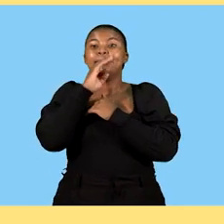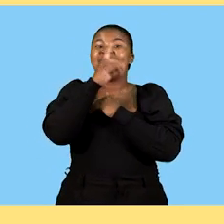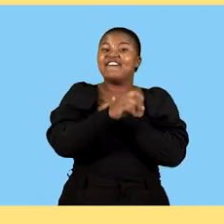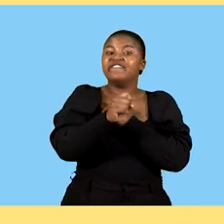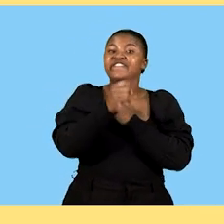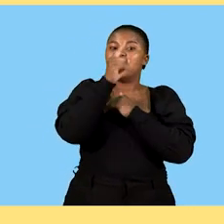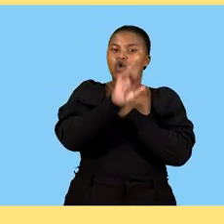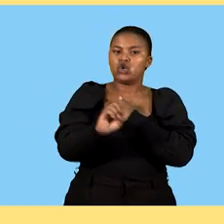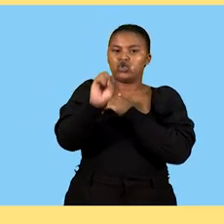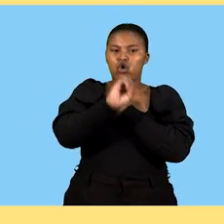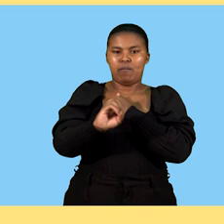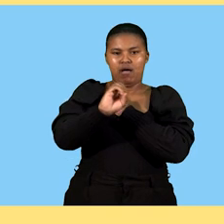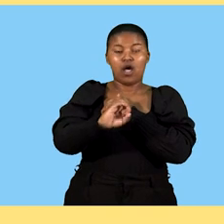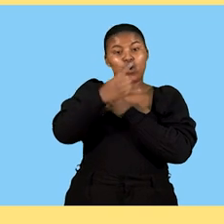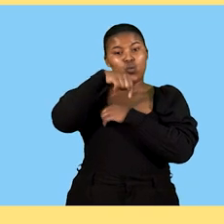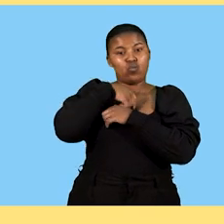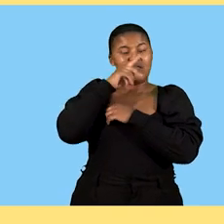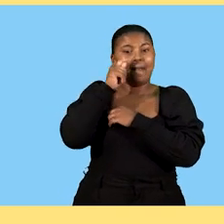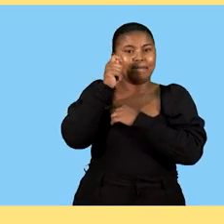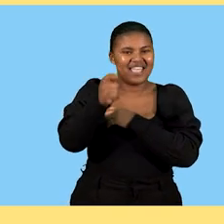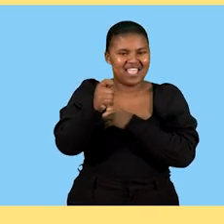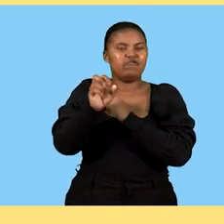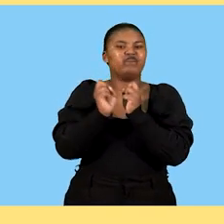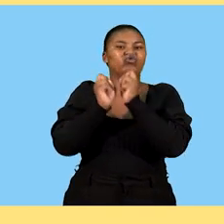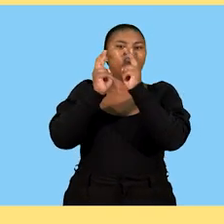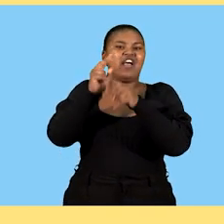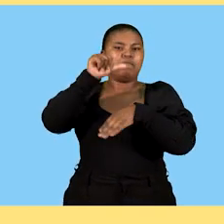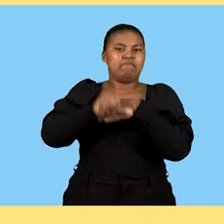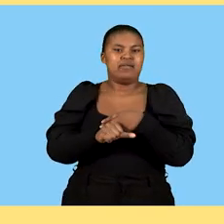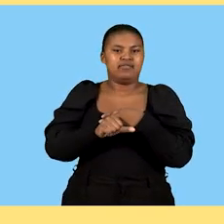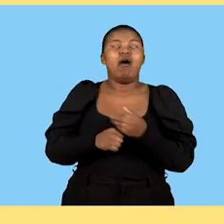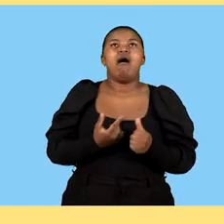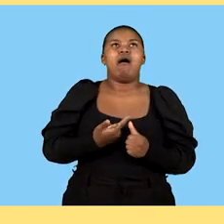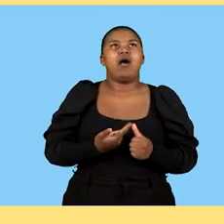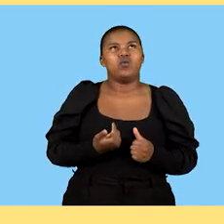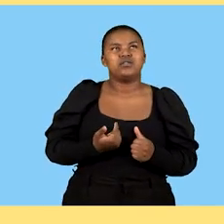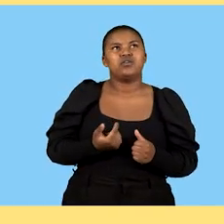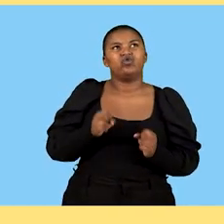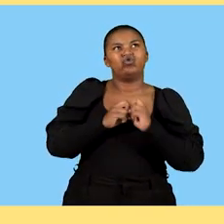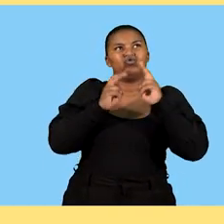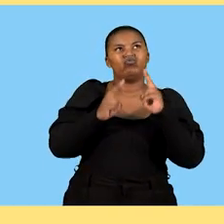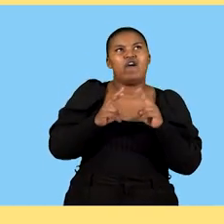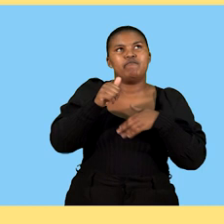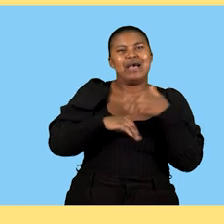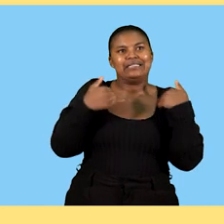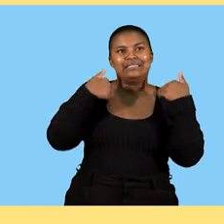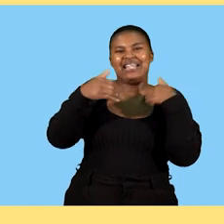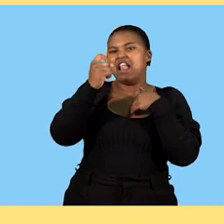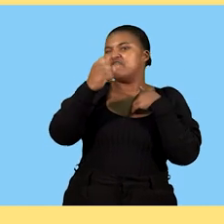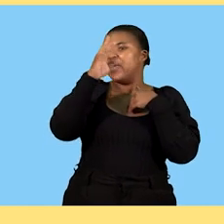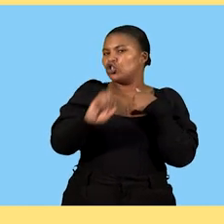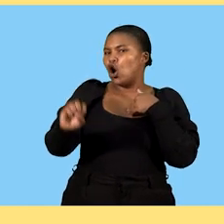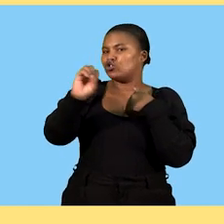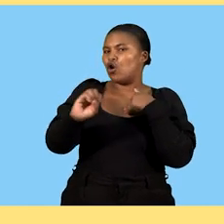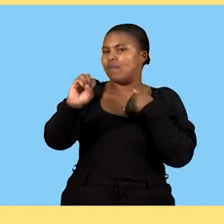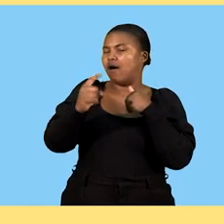say rent for 7 months multiplied by 1,490. That should